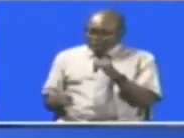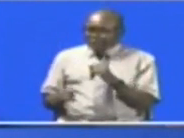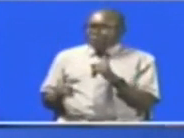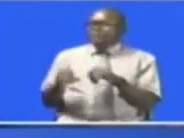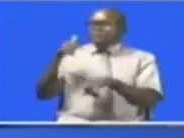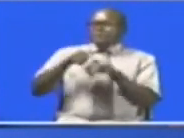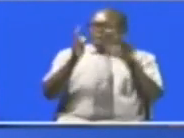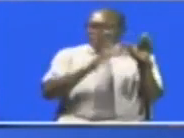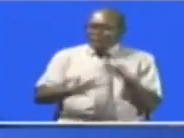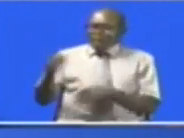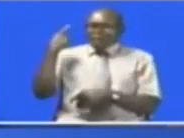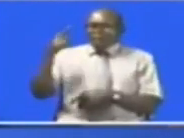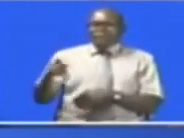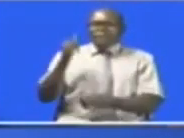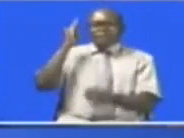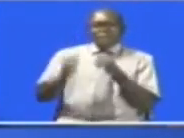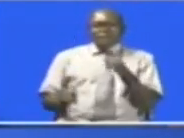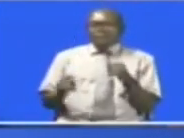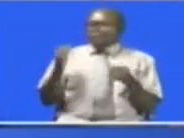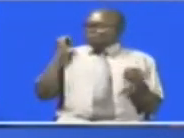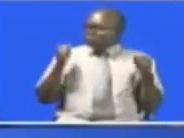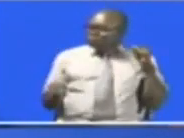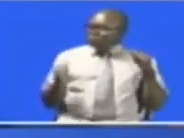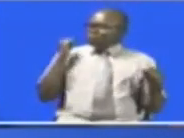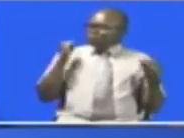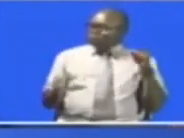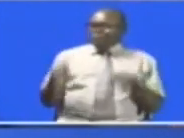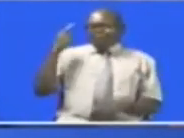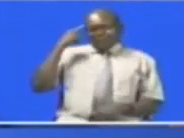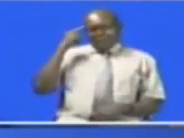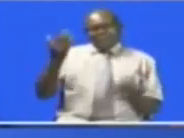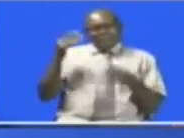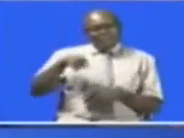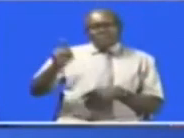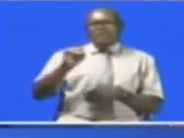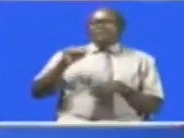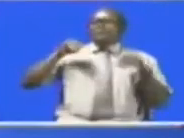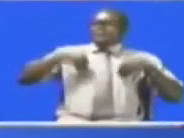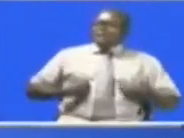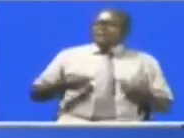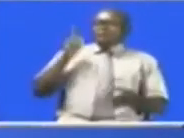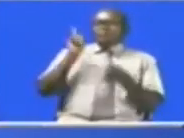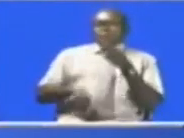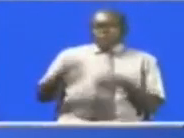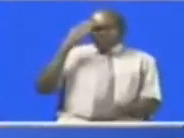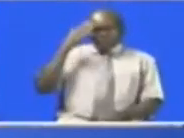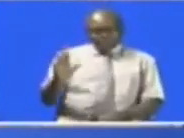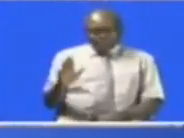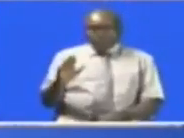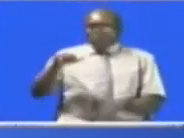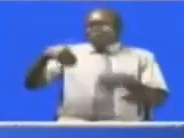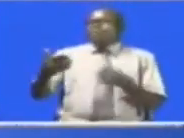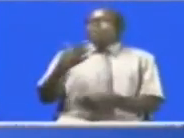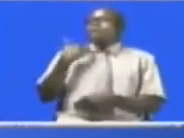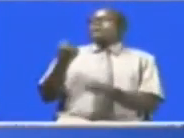last one, when we were preparing now for the final lap, I think maybe he was tired or he was just wanted